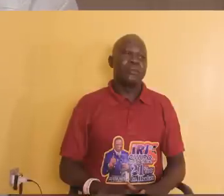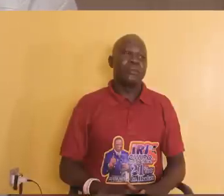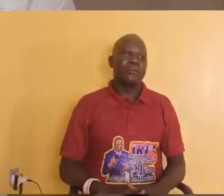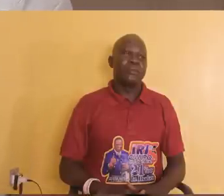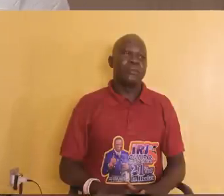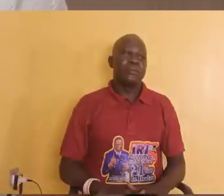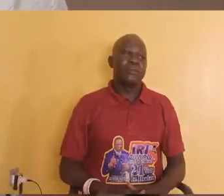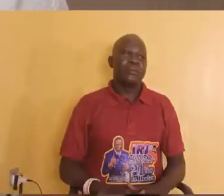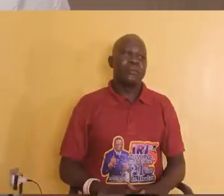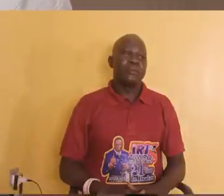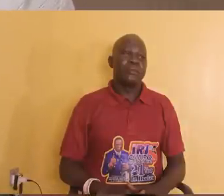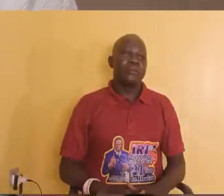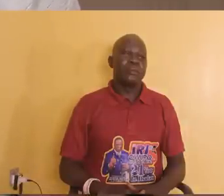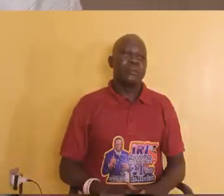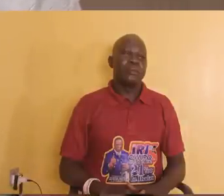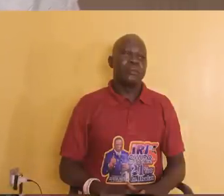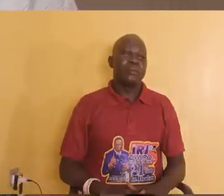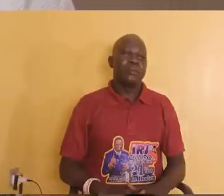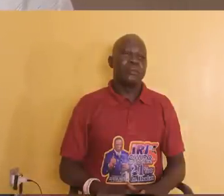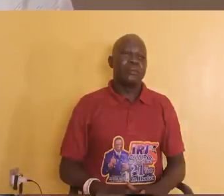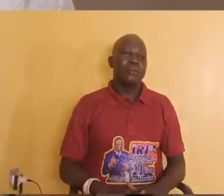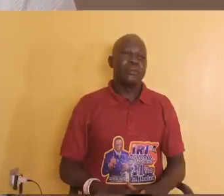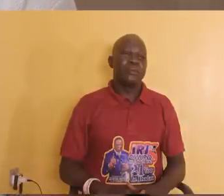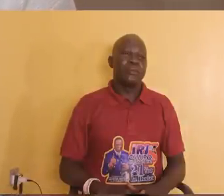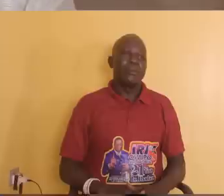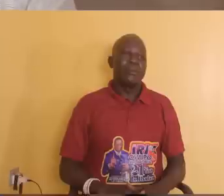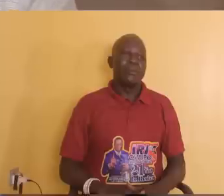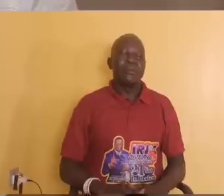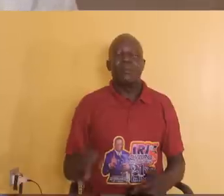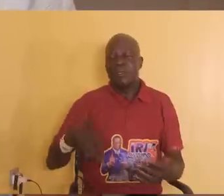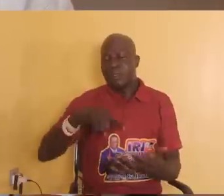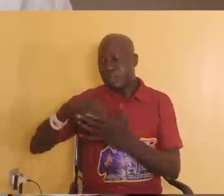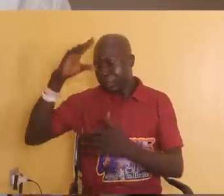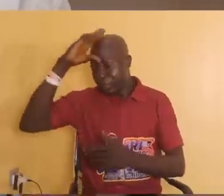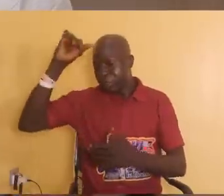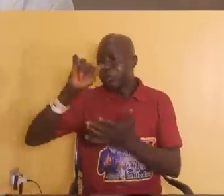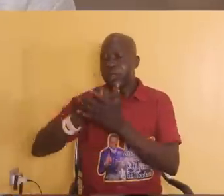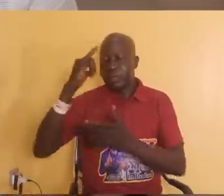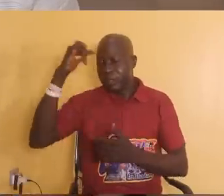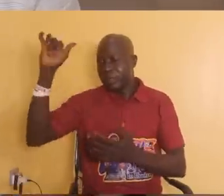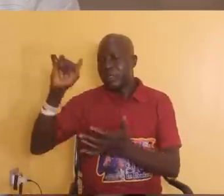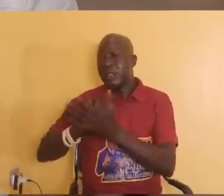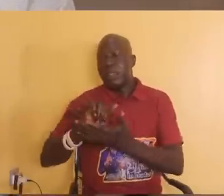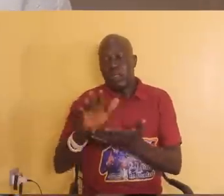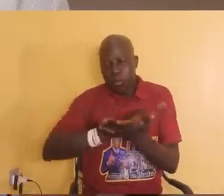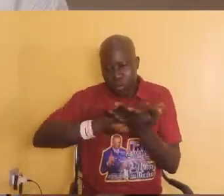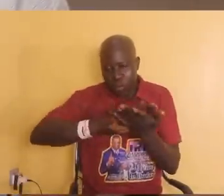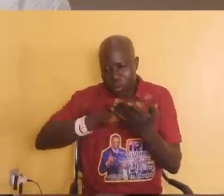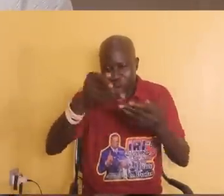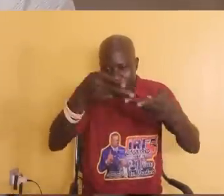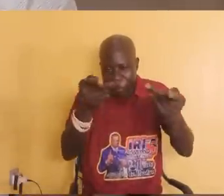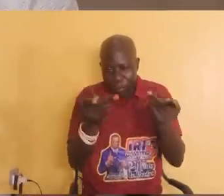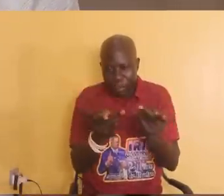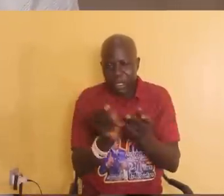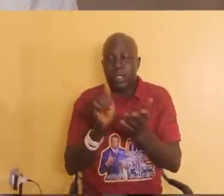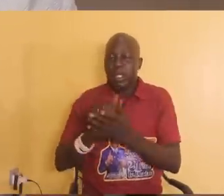oga oun fi jeun pelu omo ogo oun ni awon jo n fo o de taji sibe. This man dreamt that he was washing plates that his